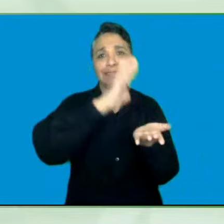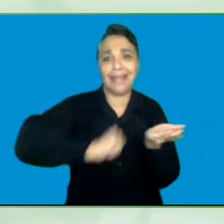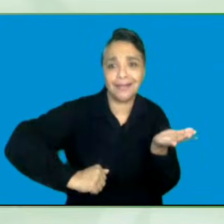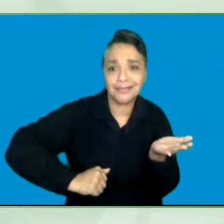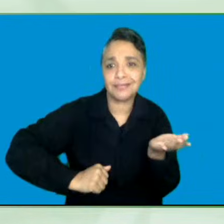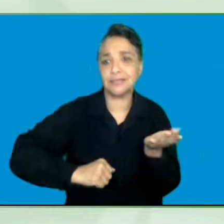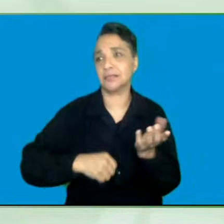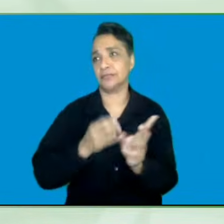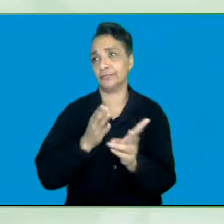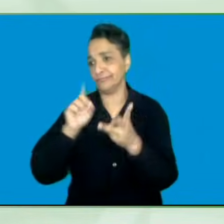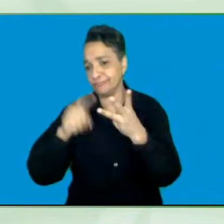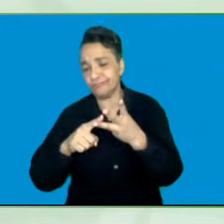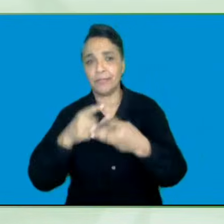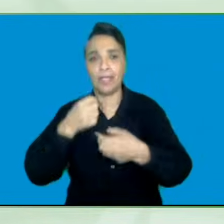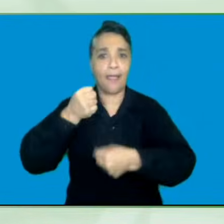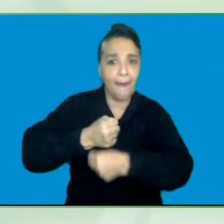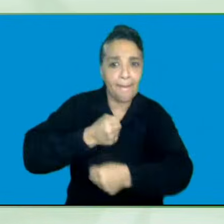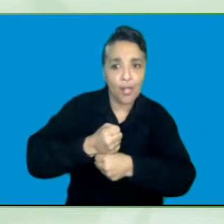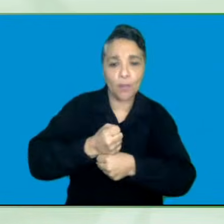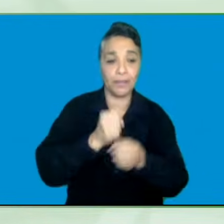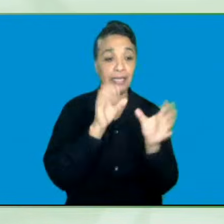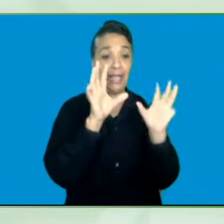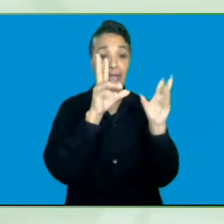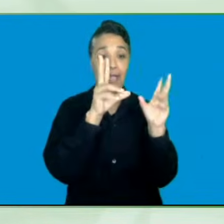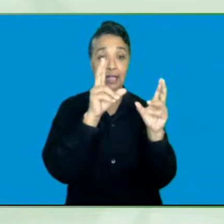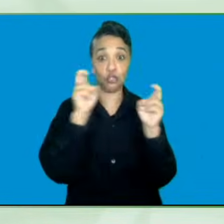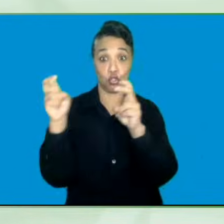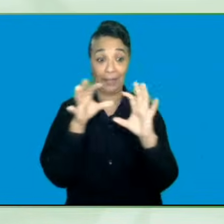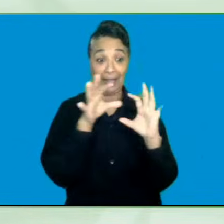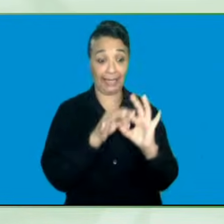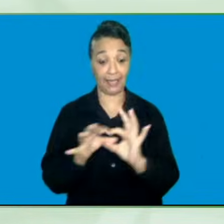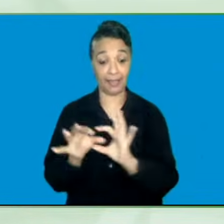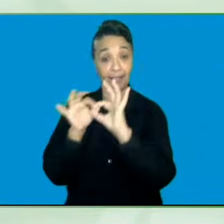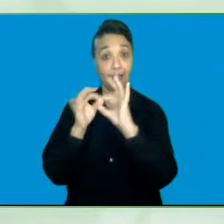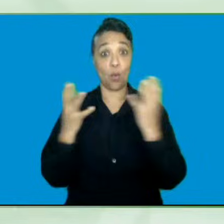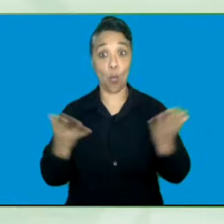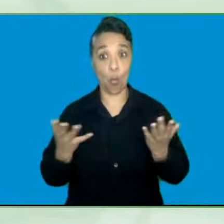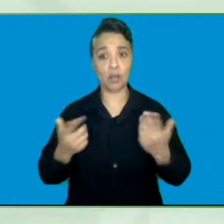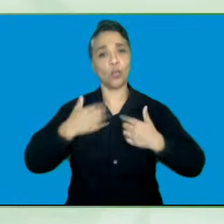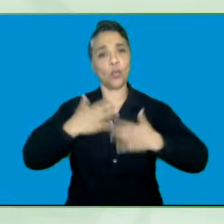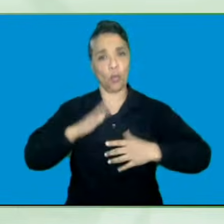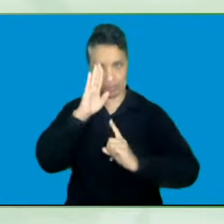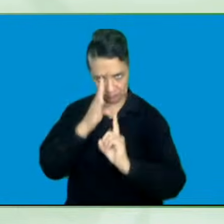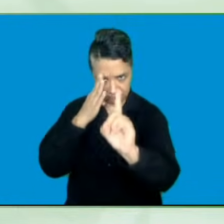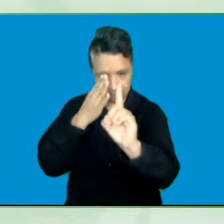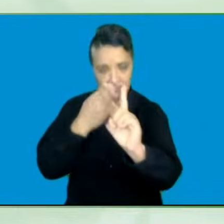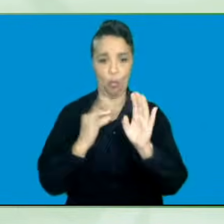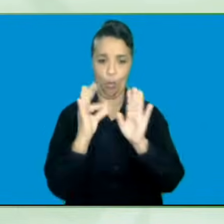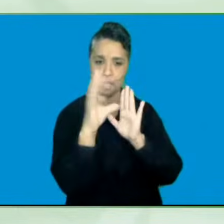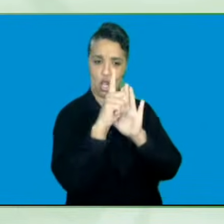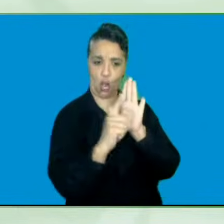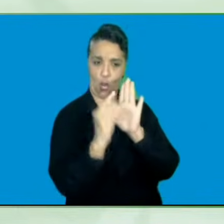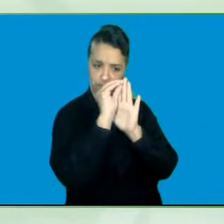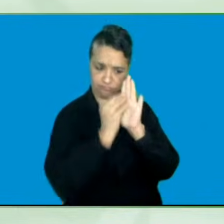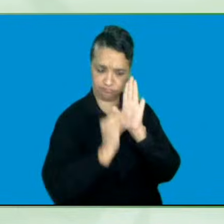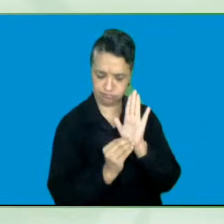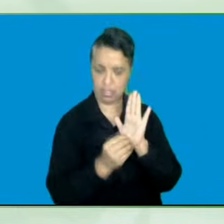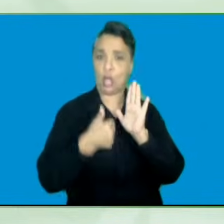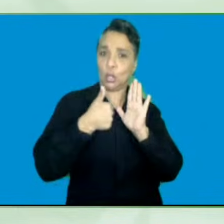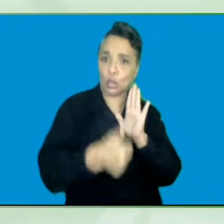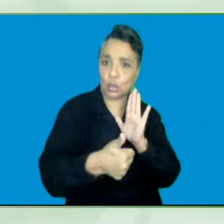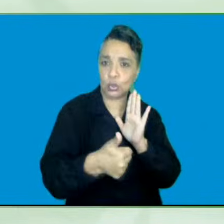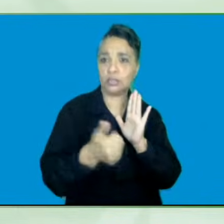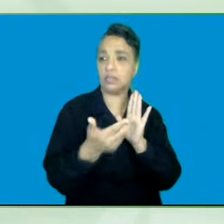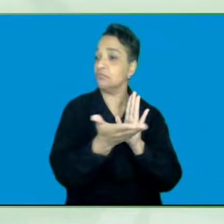And what links all of these topics together is that we are trying to build better policies for better lives. And this report that we